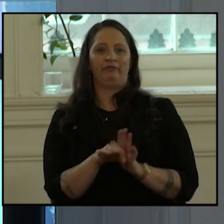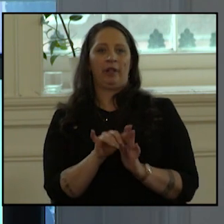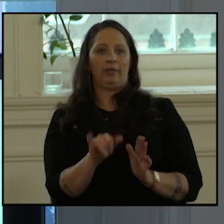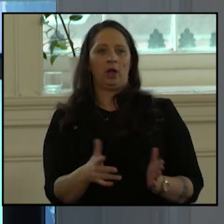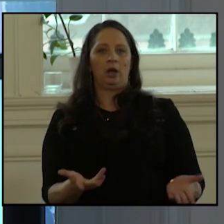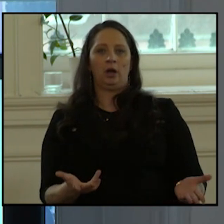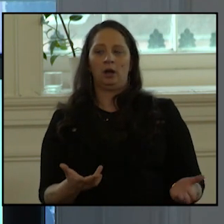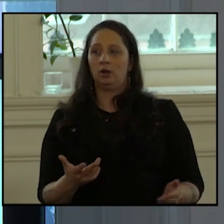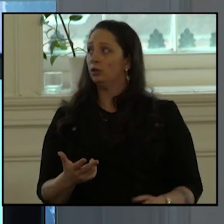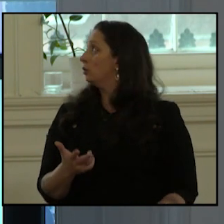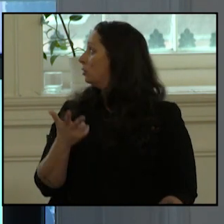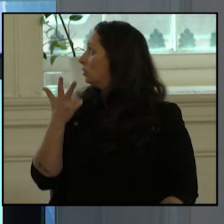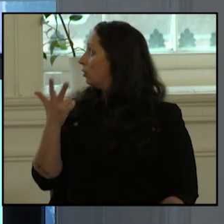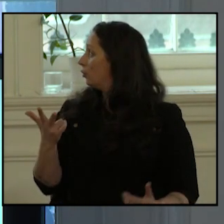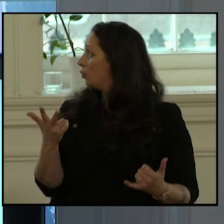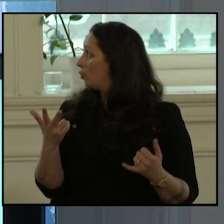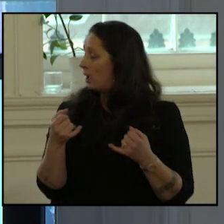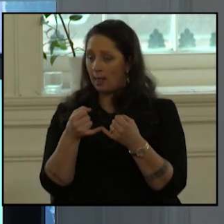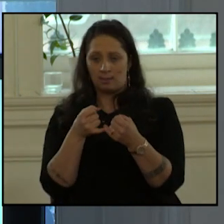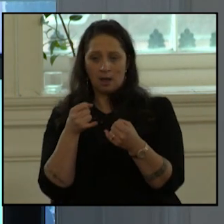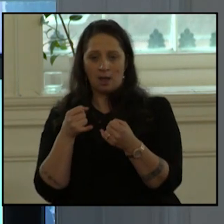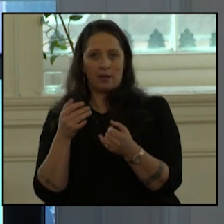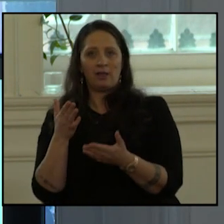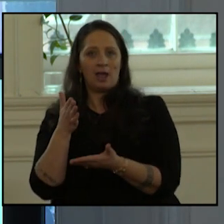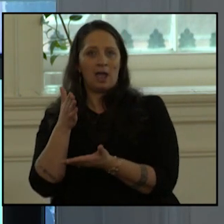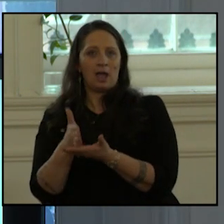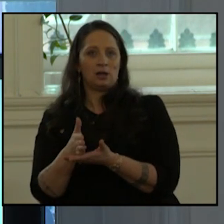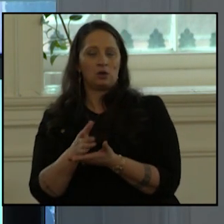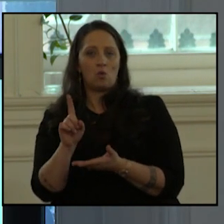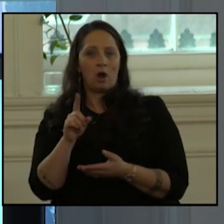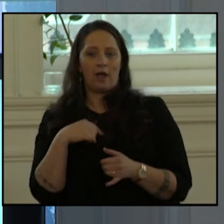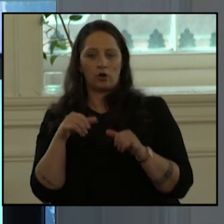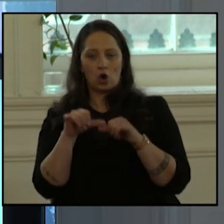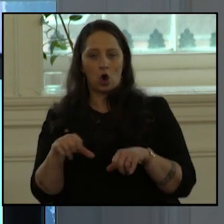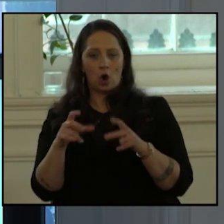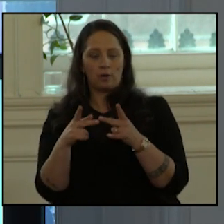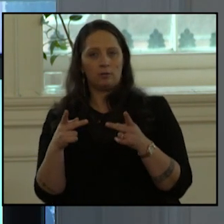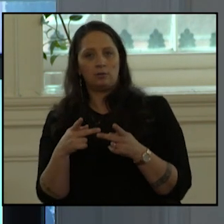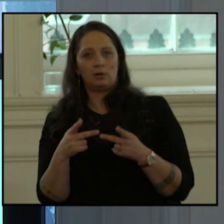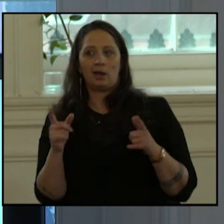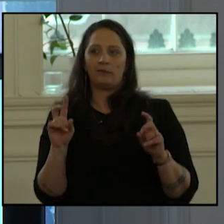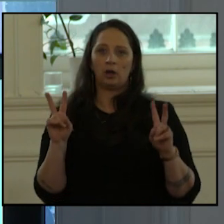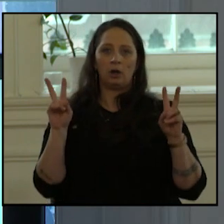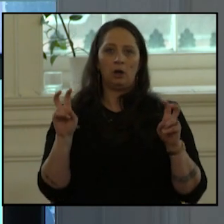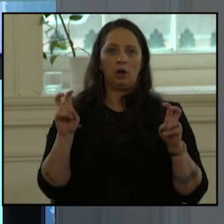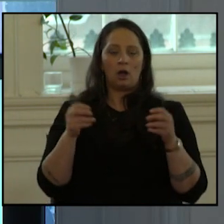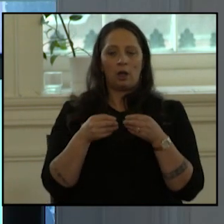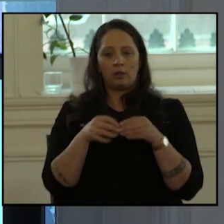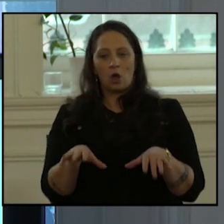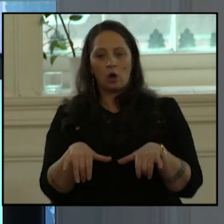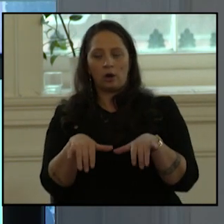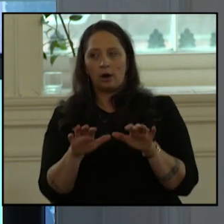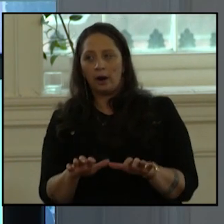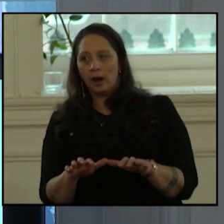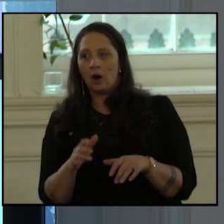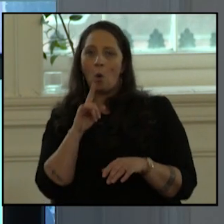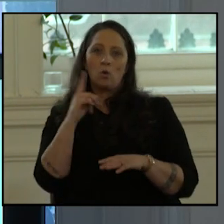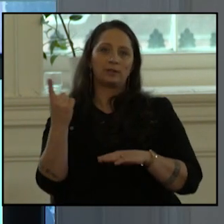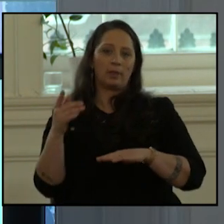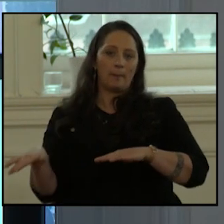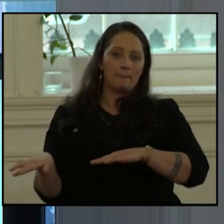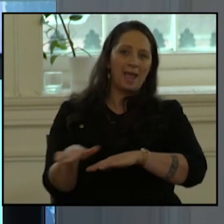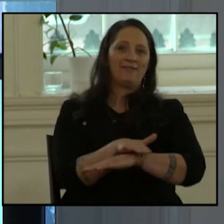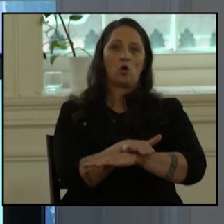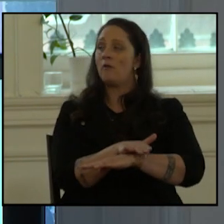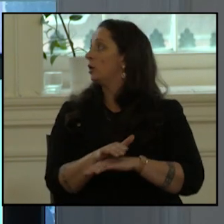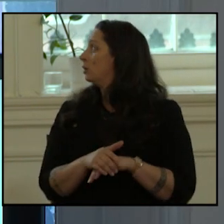Three lines were chased down, and they all end in kind of a common place, right? It's like a lost cemetery, a buried over cemetery. This